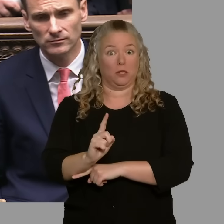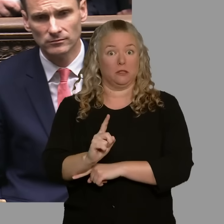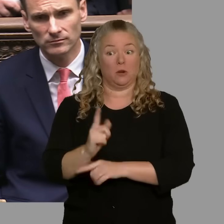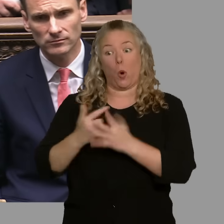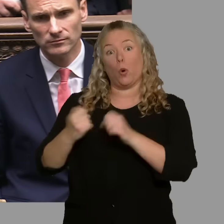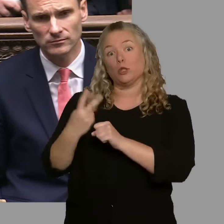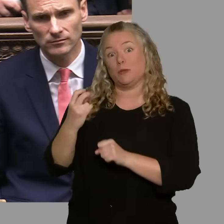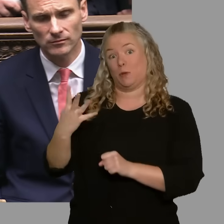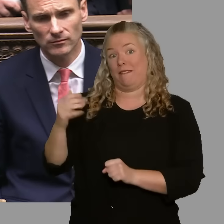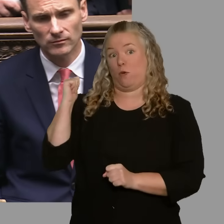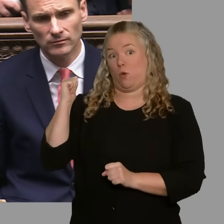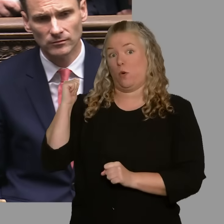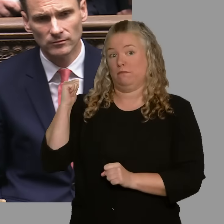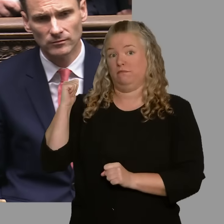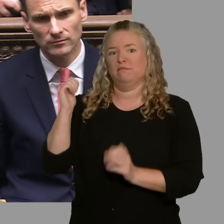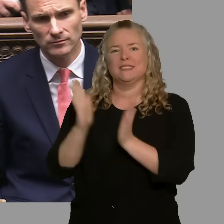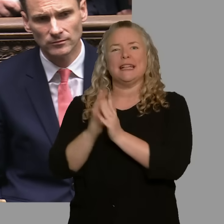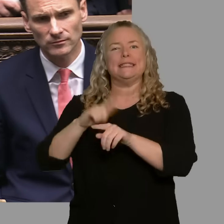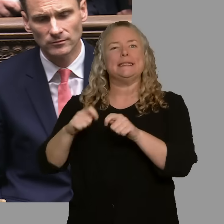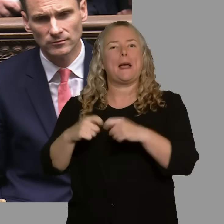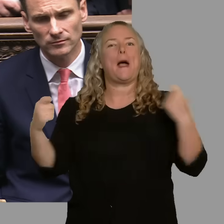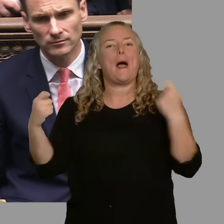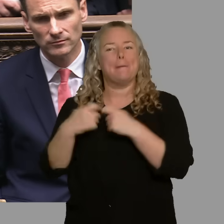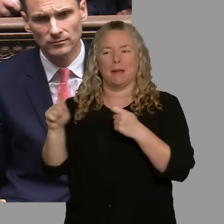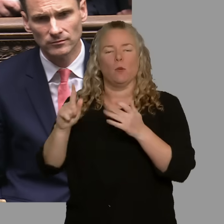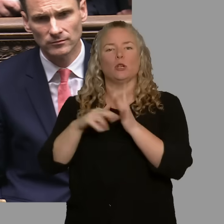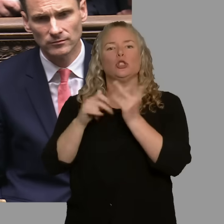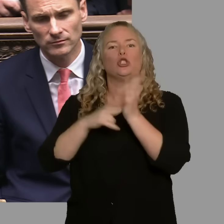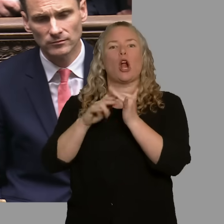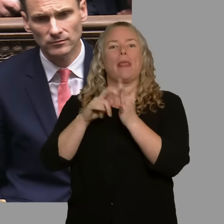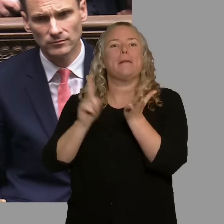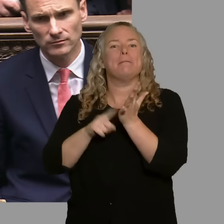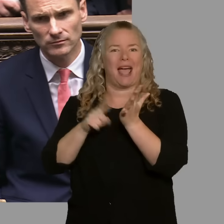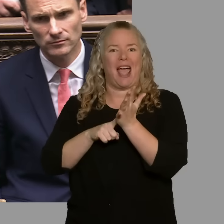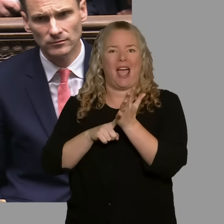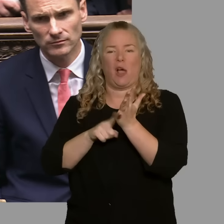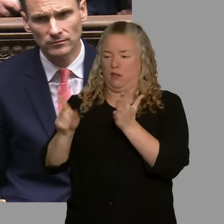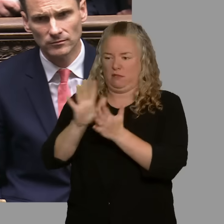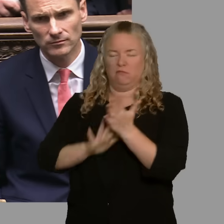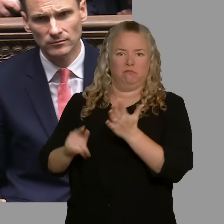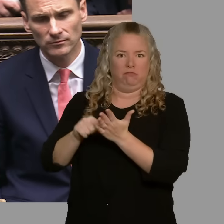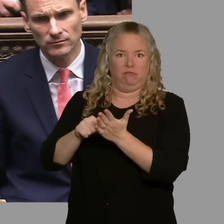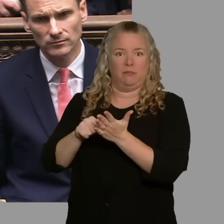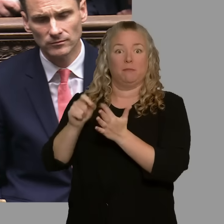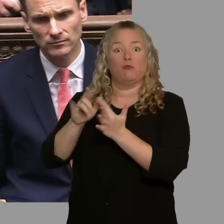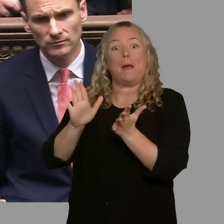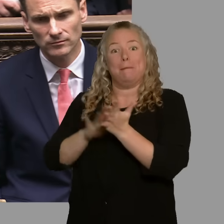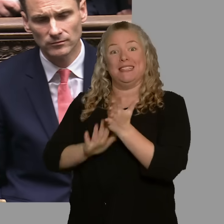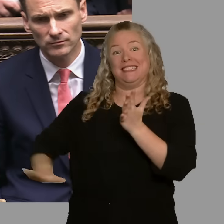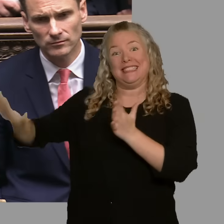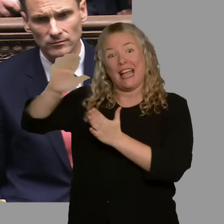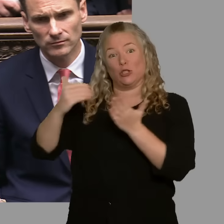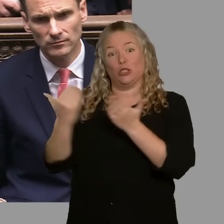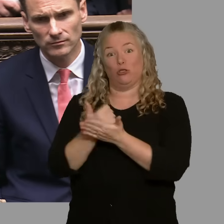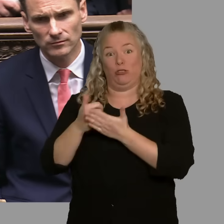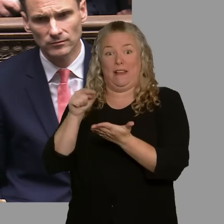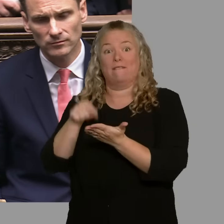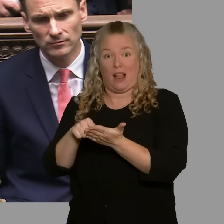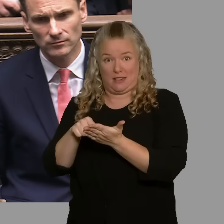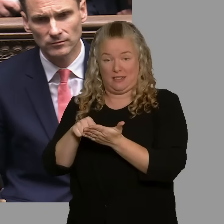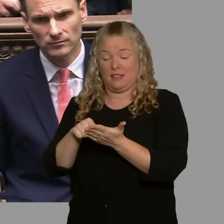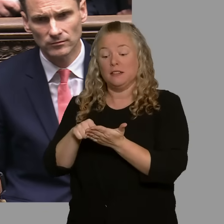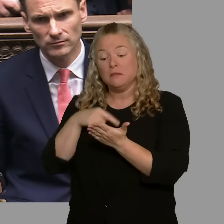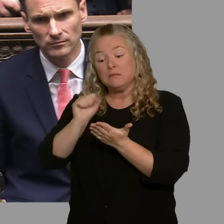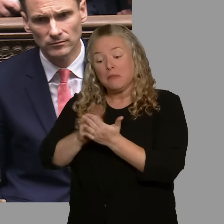a secret meeting to discuss the security consequences of the China spy trial. Did the meeting happen, or is the